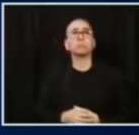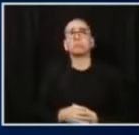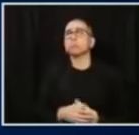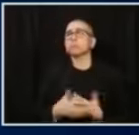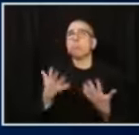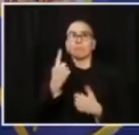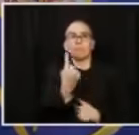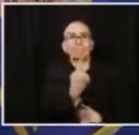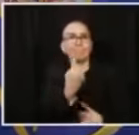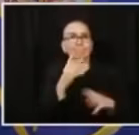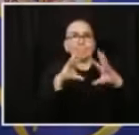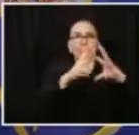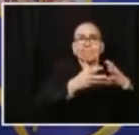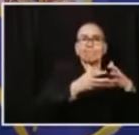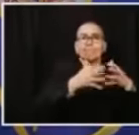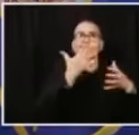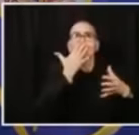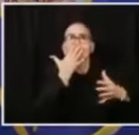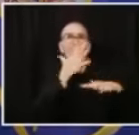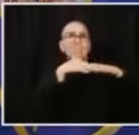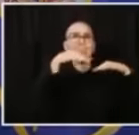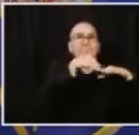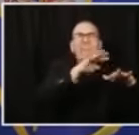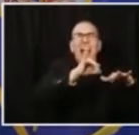vulnerability index. And as I said,